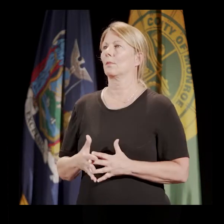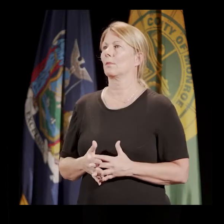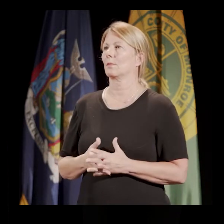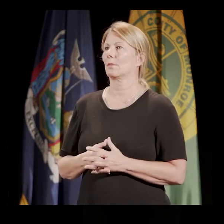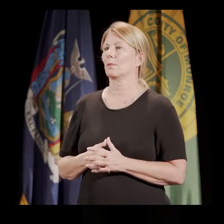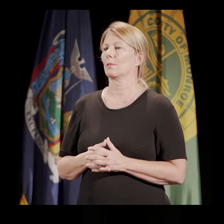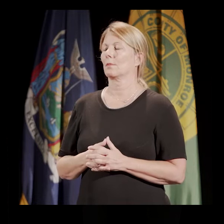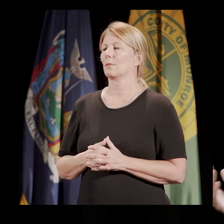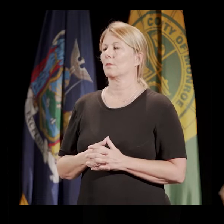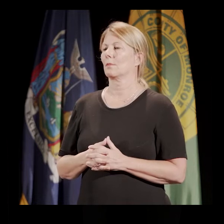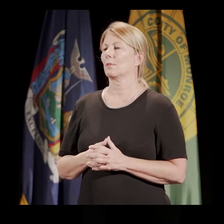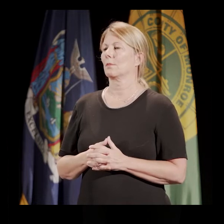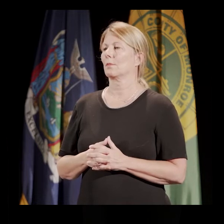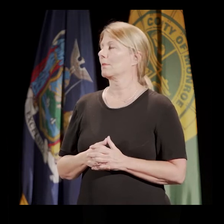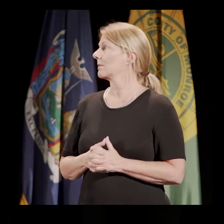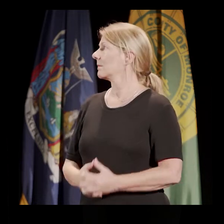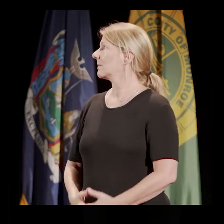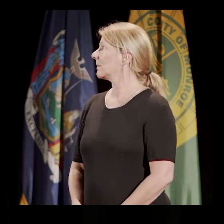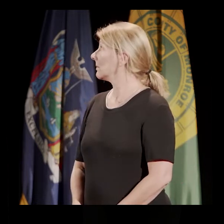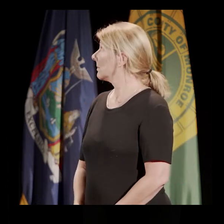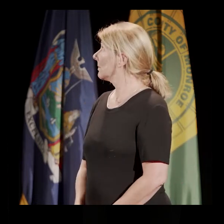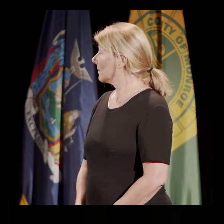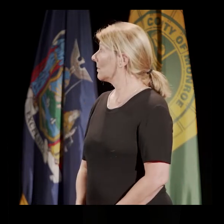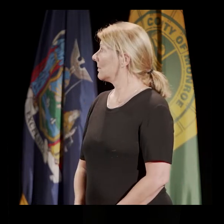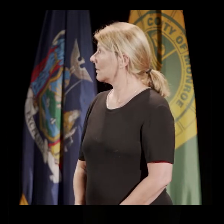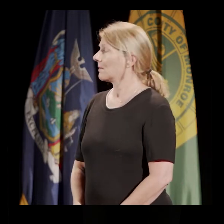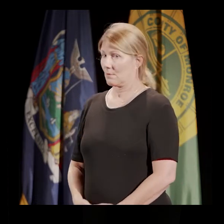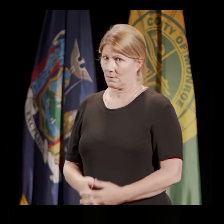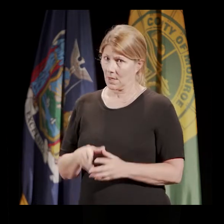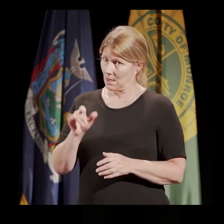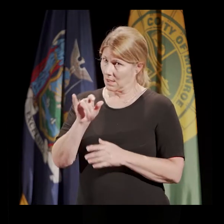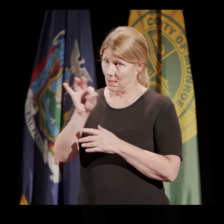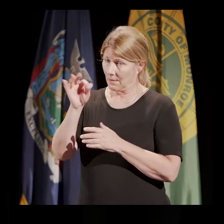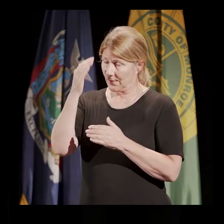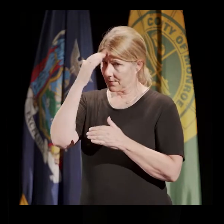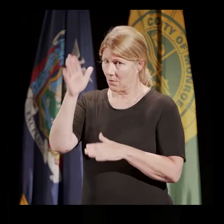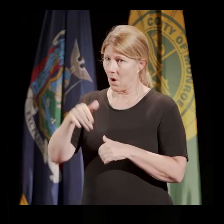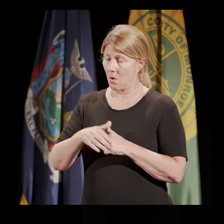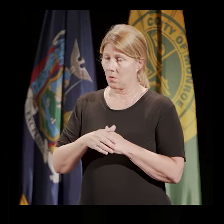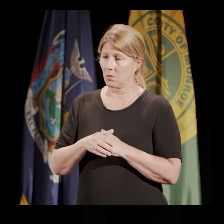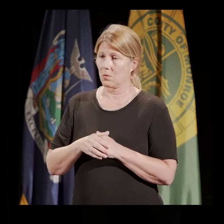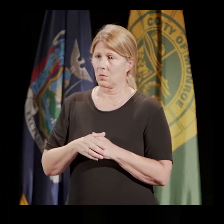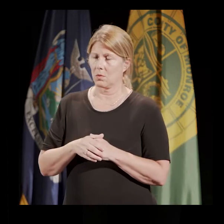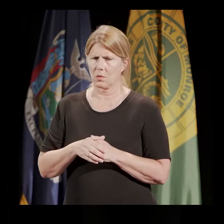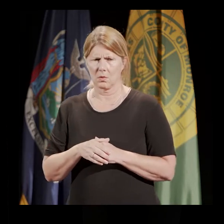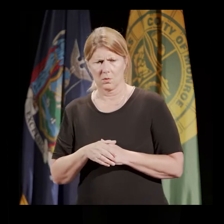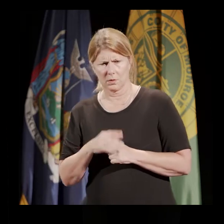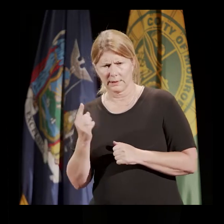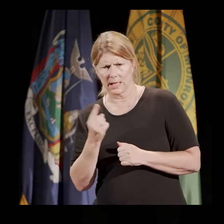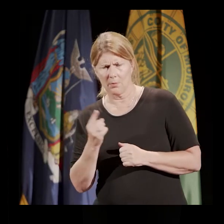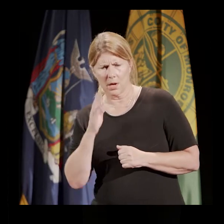Now, if you don't know what disinvestment is, that's when someone buys a property with the intention to collect